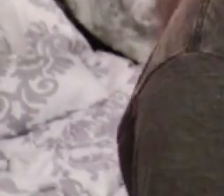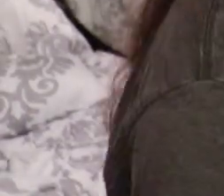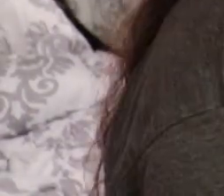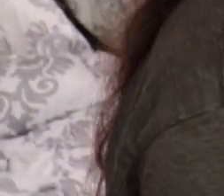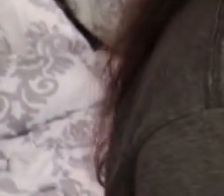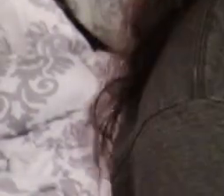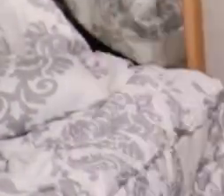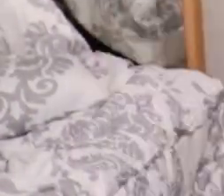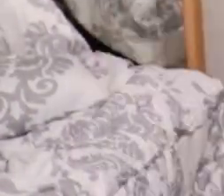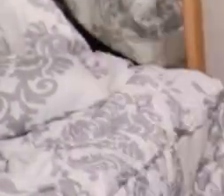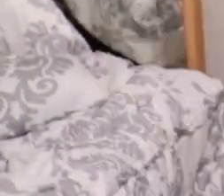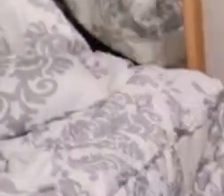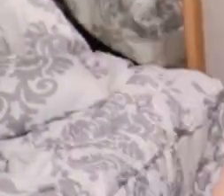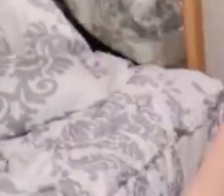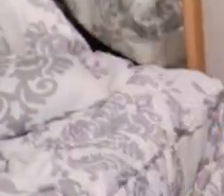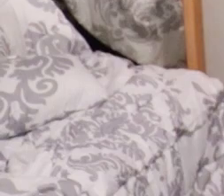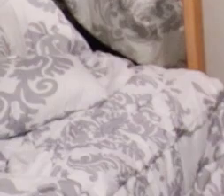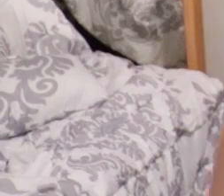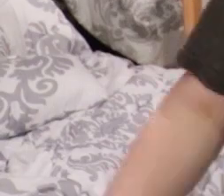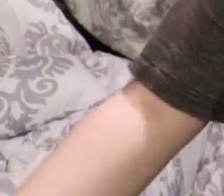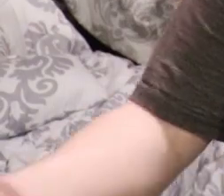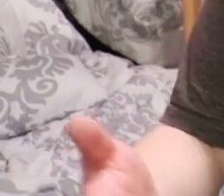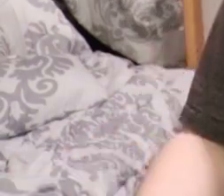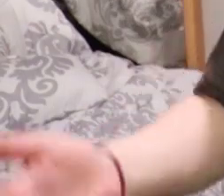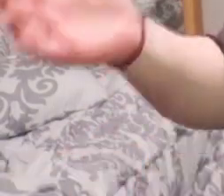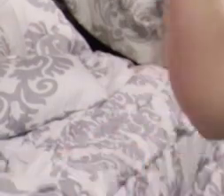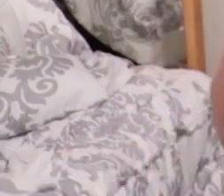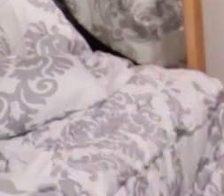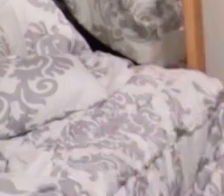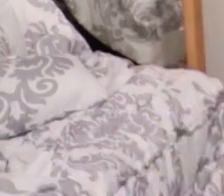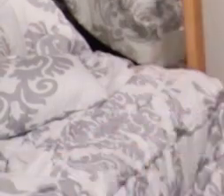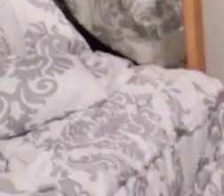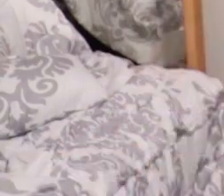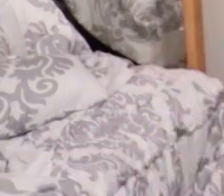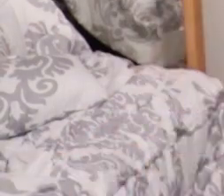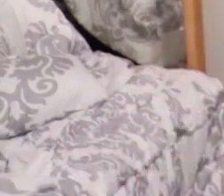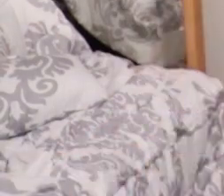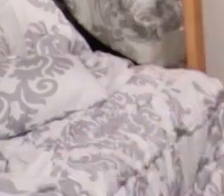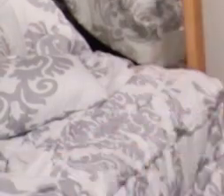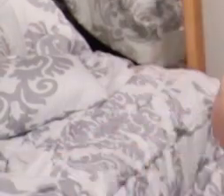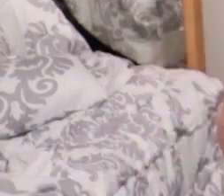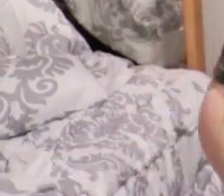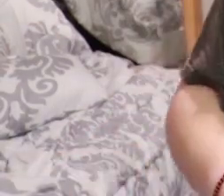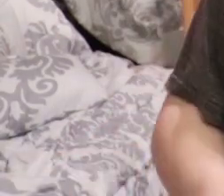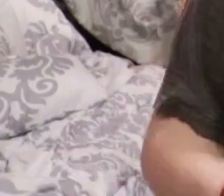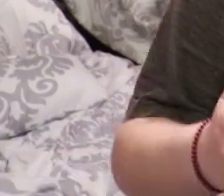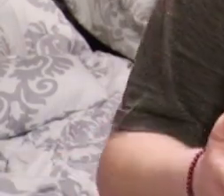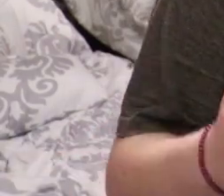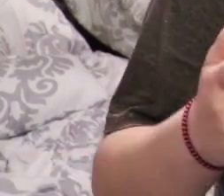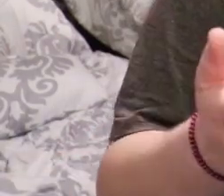people. I'm sorry. You know, whatever is good. I hope you guys did enjoy this video. Thank you so